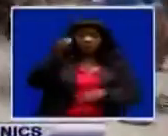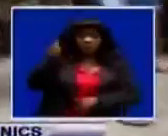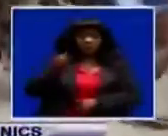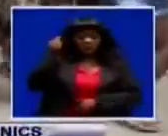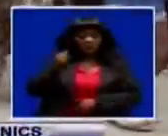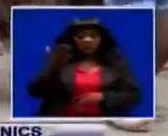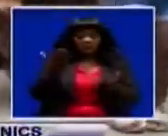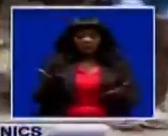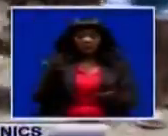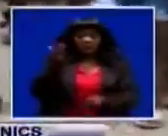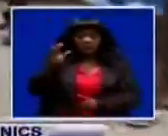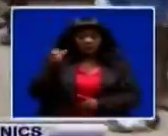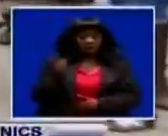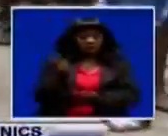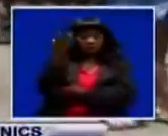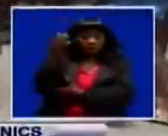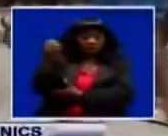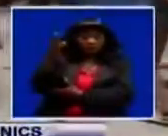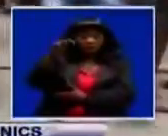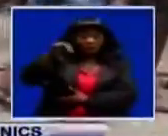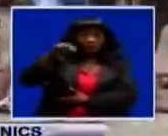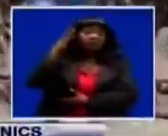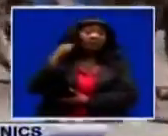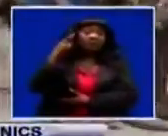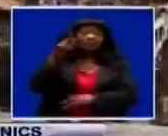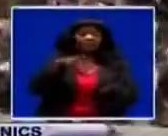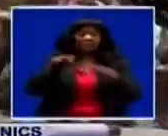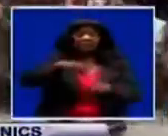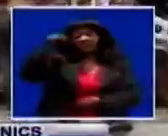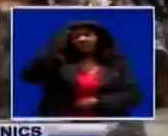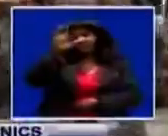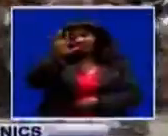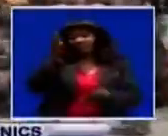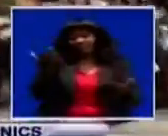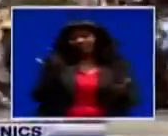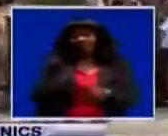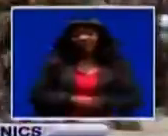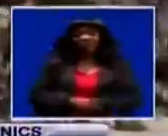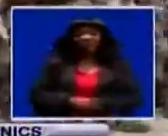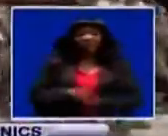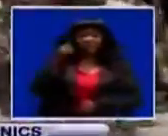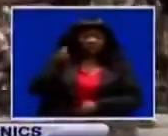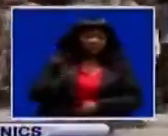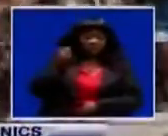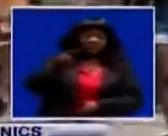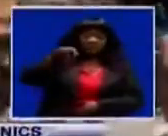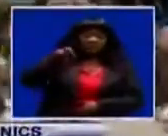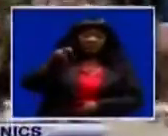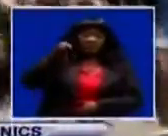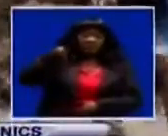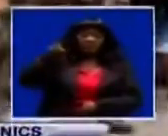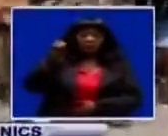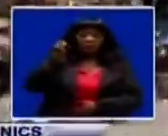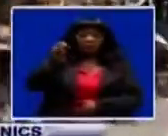Province, Paramount Chief Chitimukulu of the Bemba people of Northern Province, and Chieftainess Nkomesha